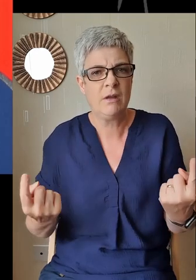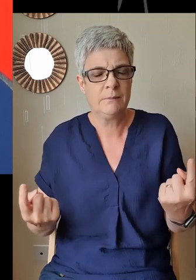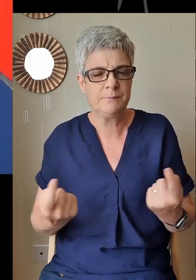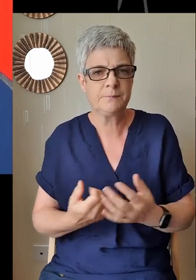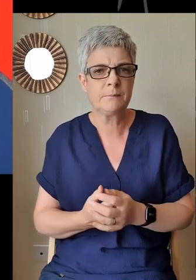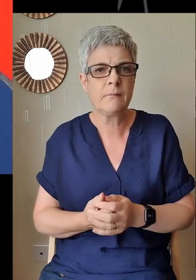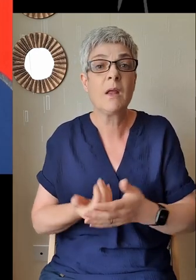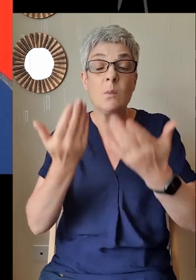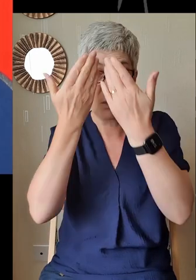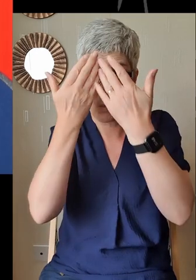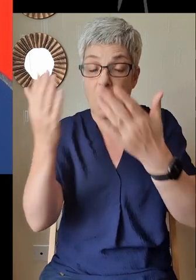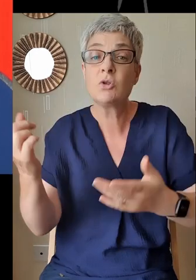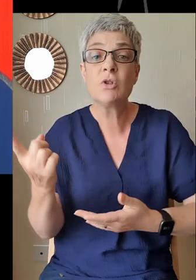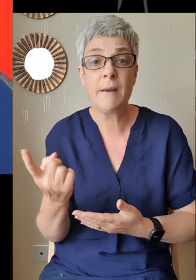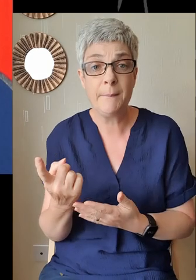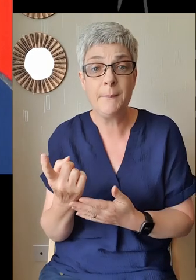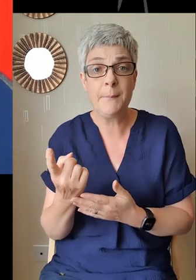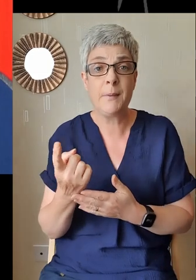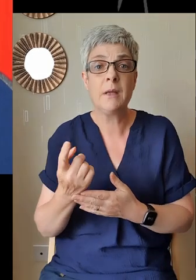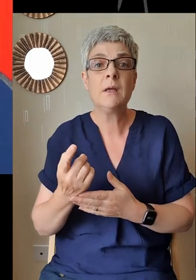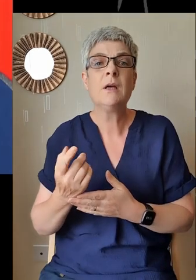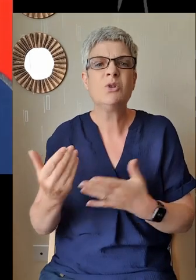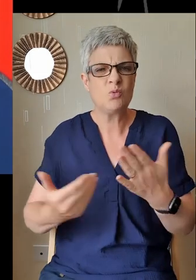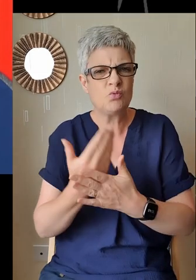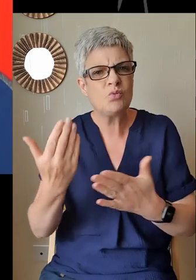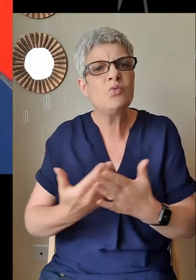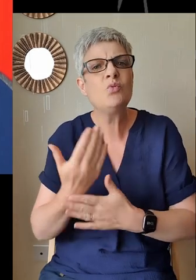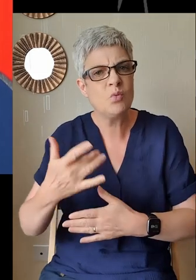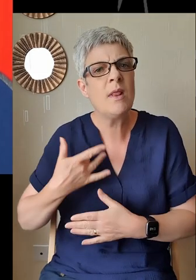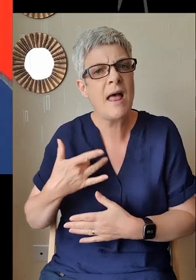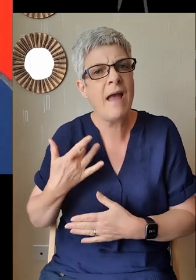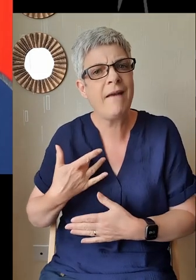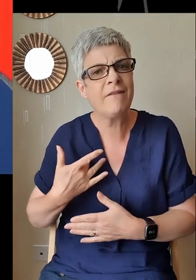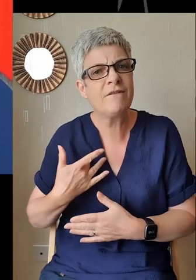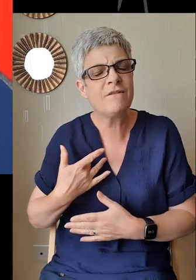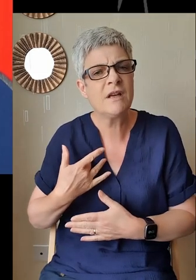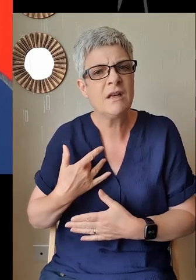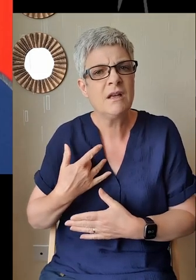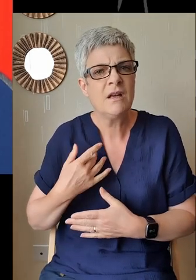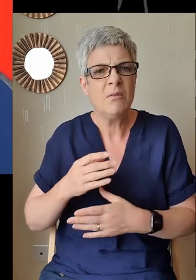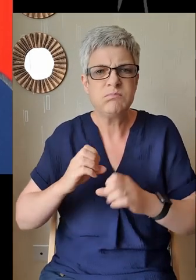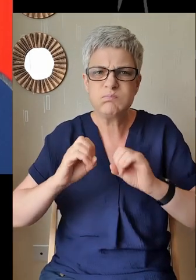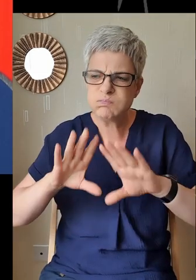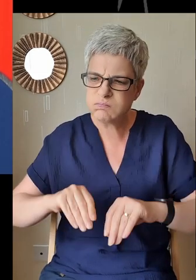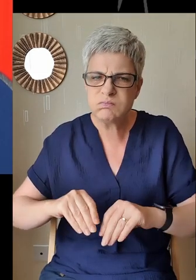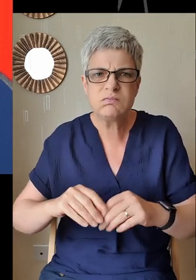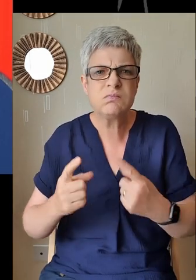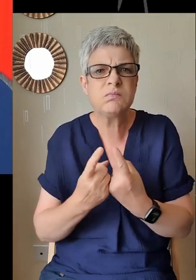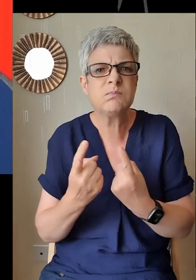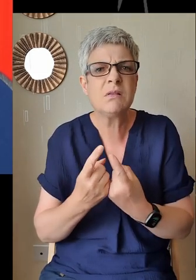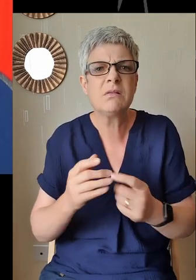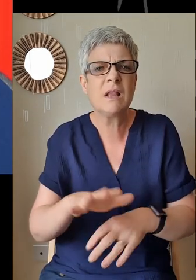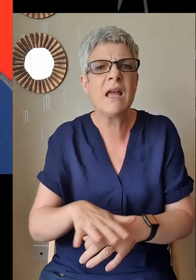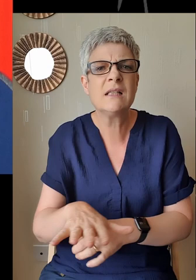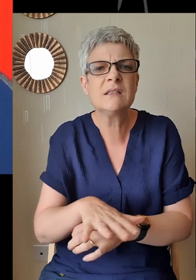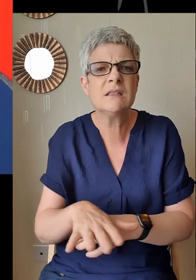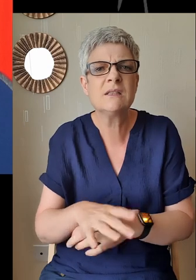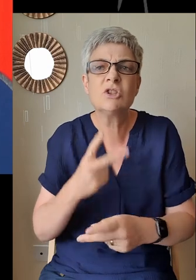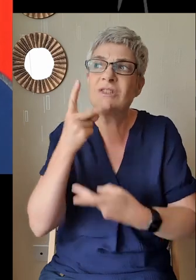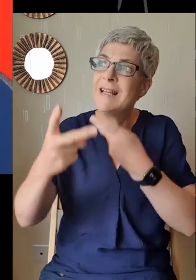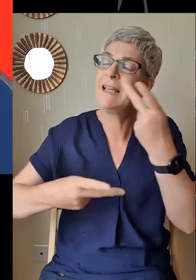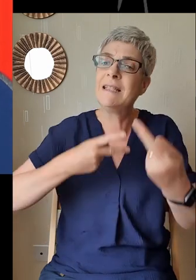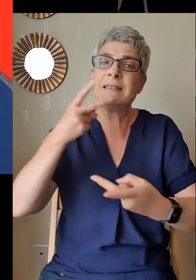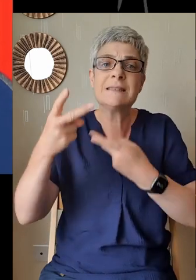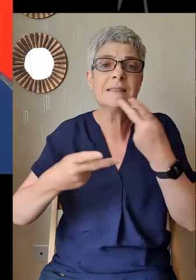We worship you, our God, as the renewer of life. You make the empty places burst into song, the desert blossom as